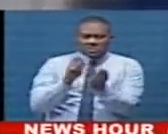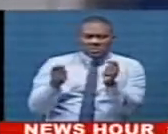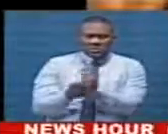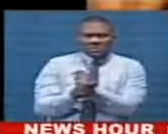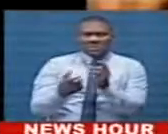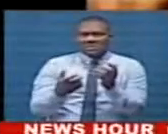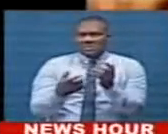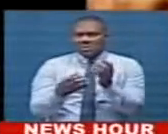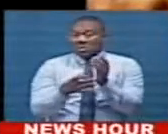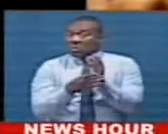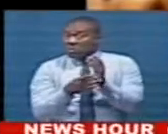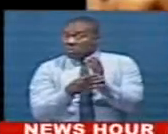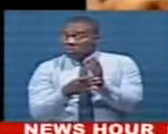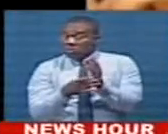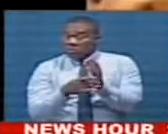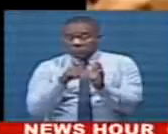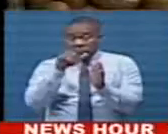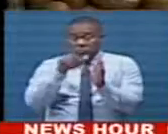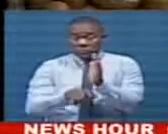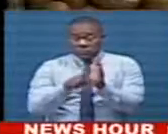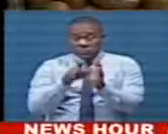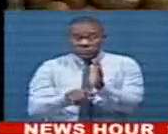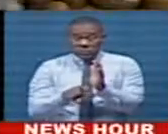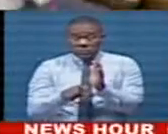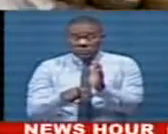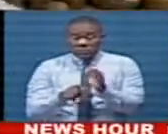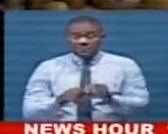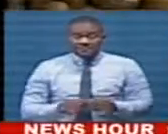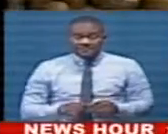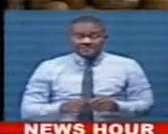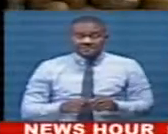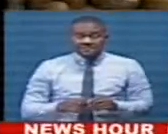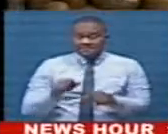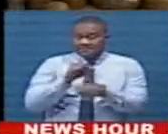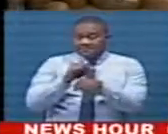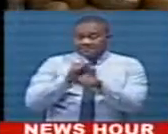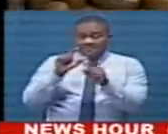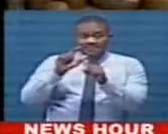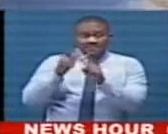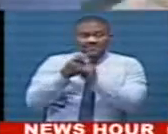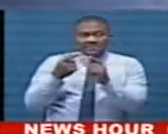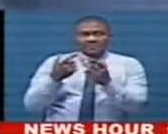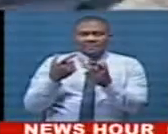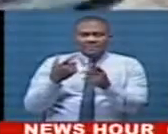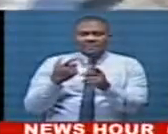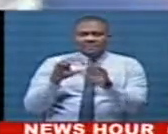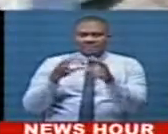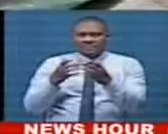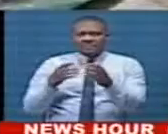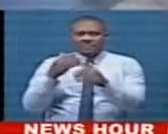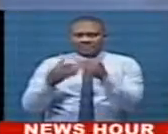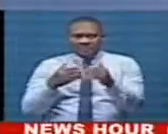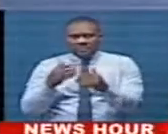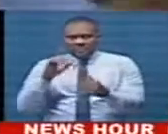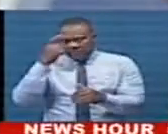metric tons to 2,500 metric tons. This affected the operations of local processing companies.